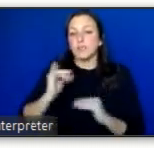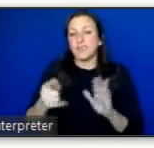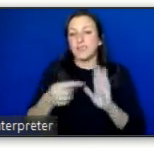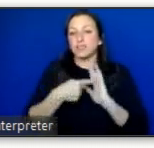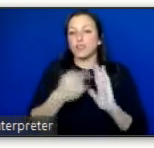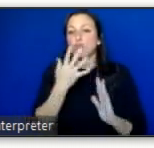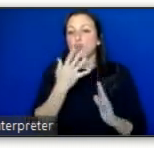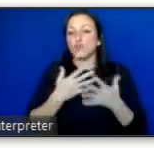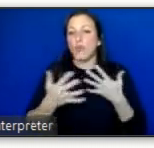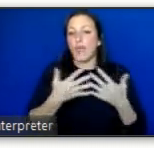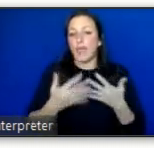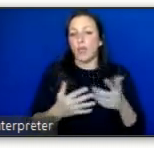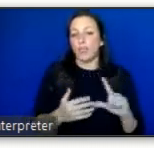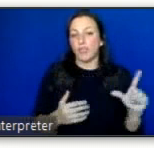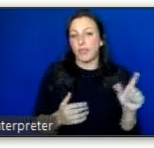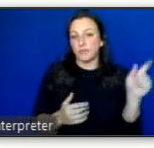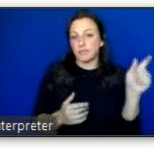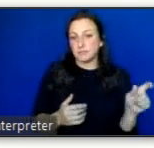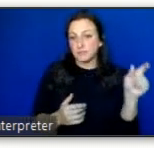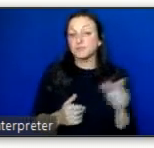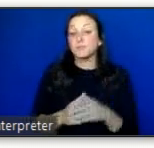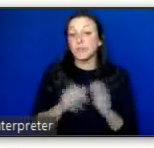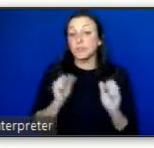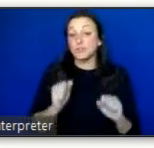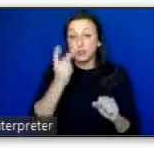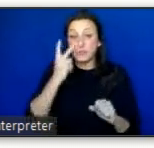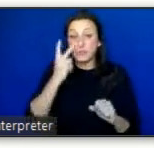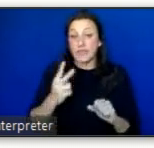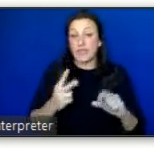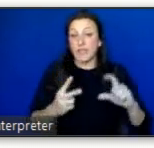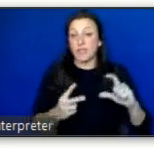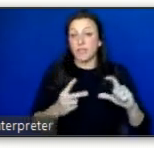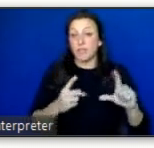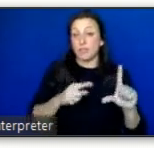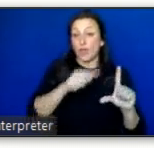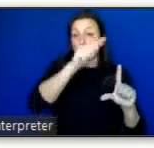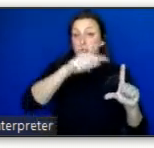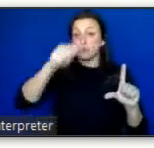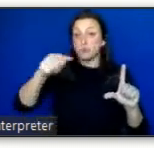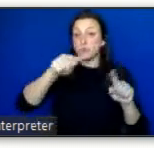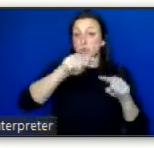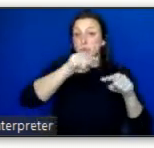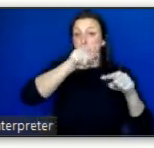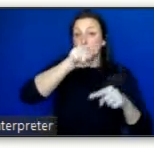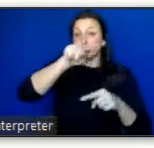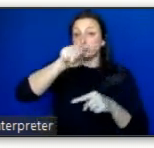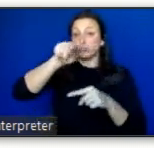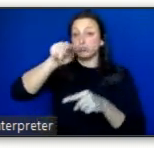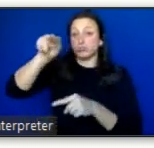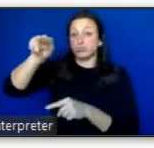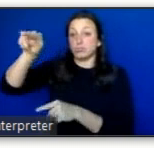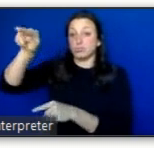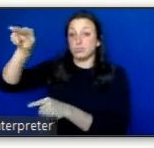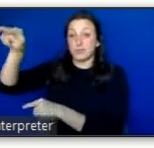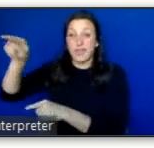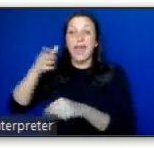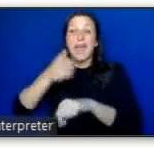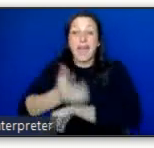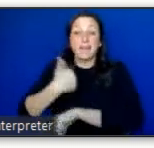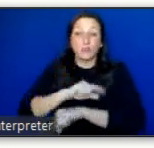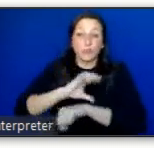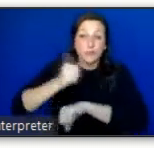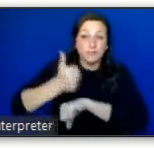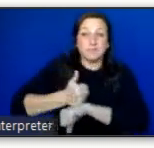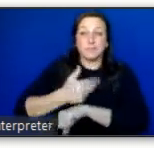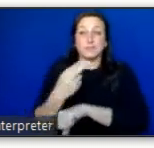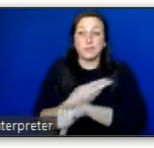left axis. And so what you see here is that those two lines departed from each other once we started implementing vaccination in these long-term